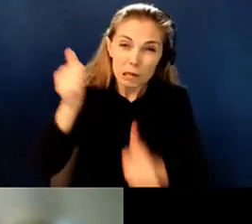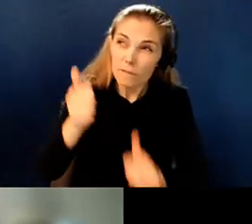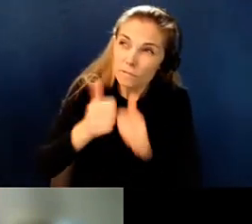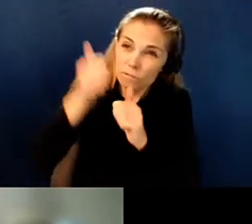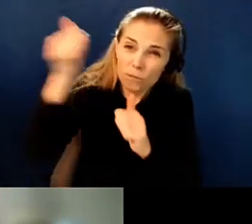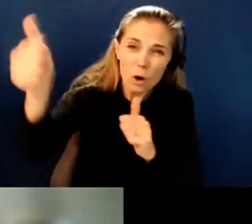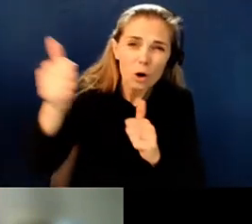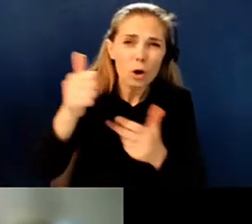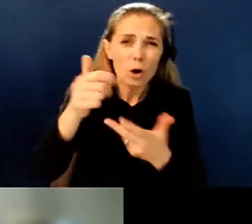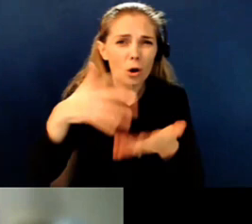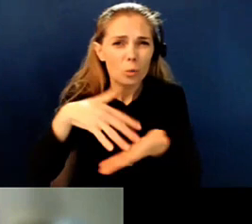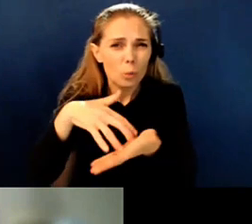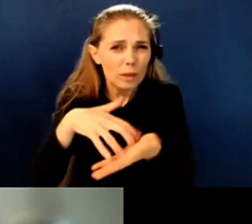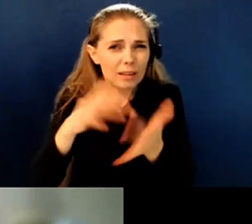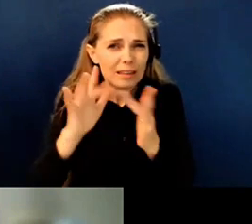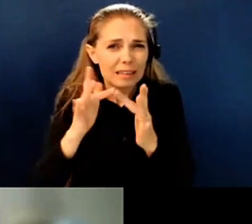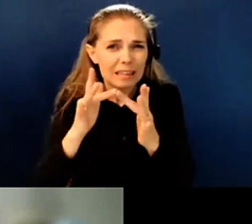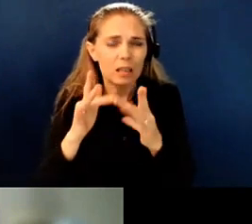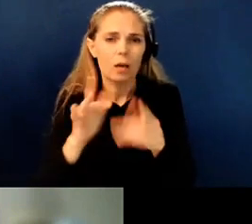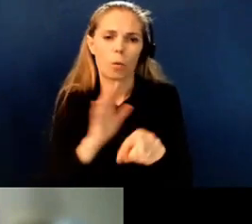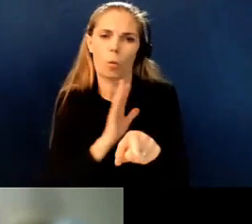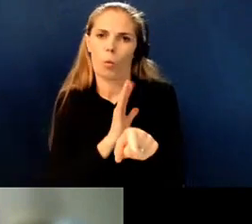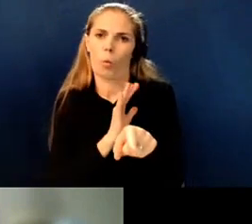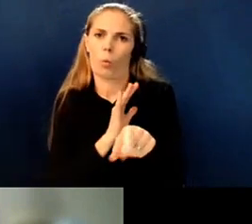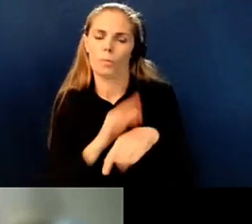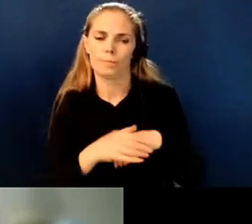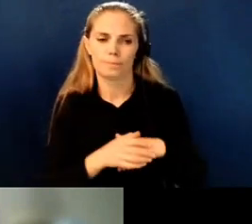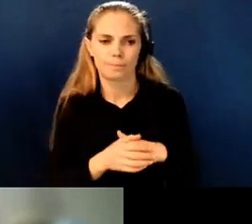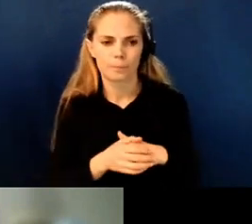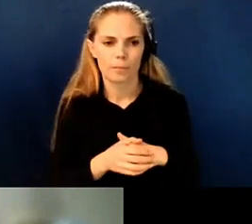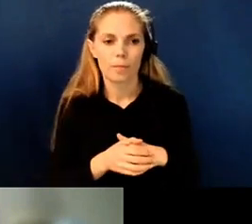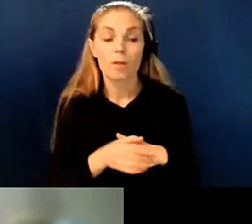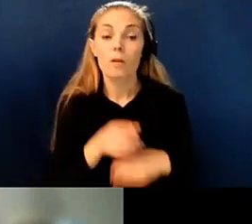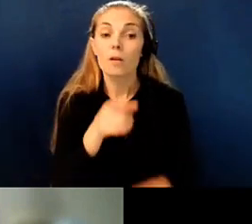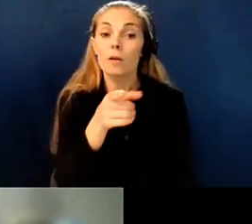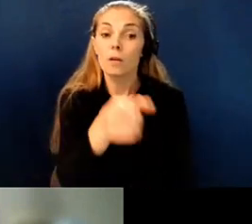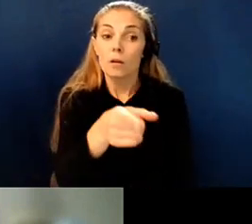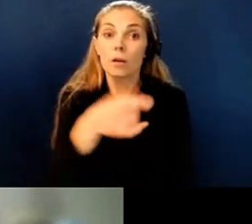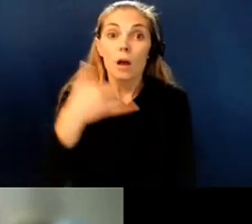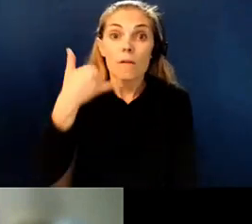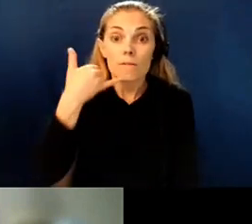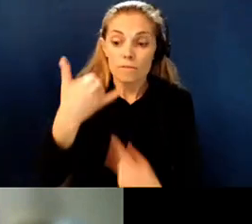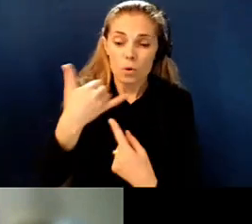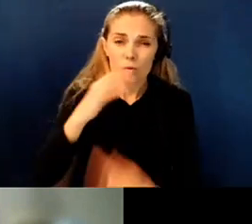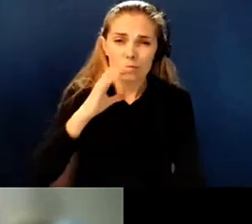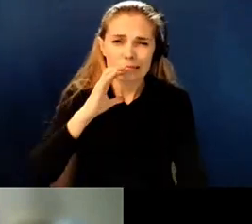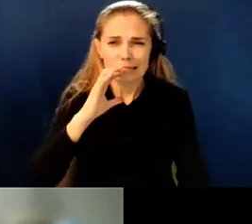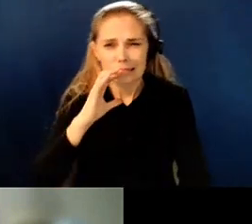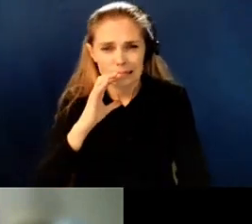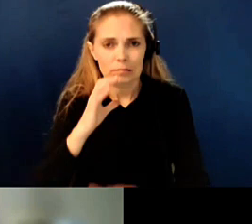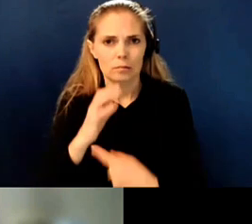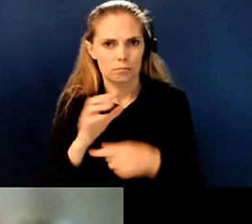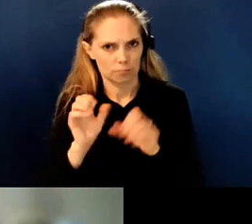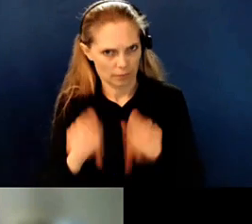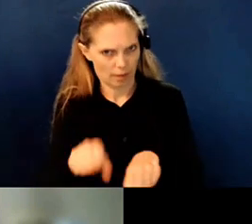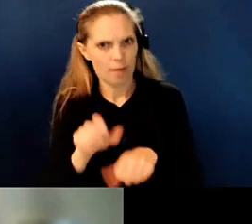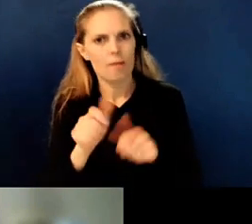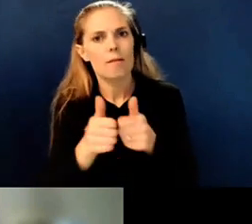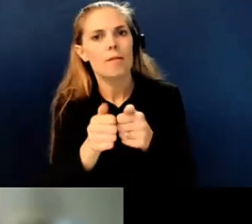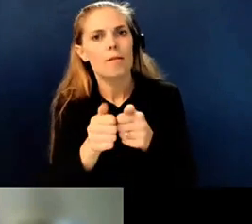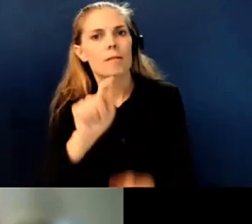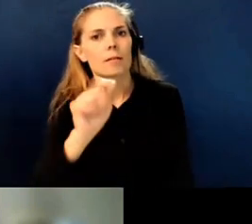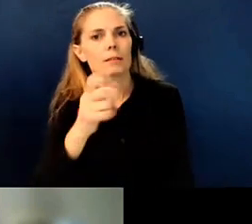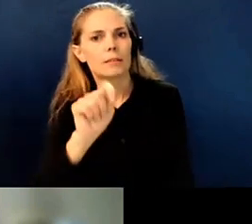It works on phones long considered obsolete. So you don't need to have the newest smartphone or even a smartphone that's a couple of years old.